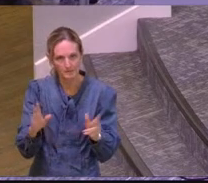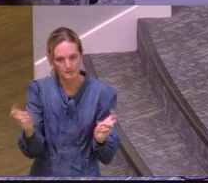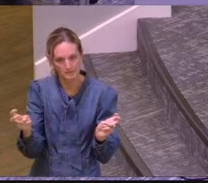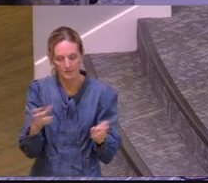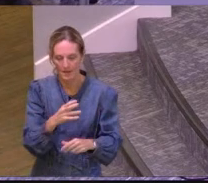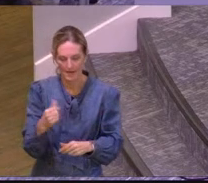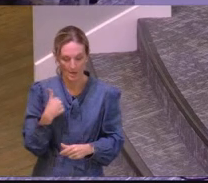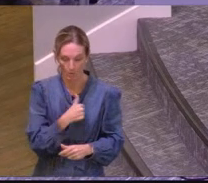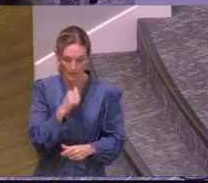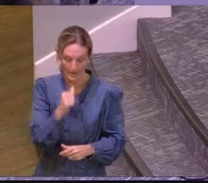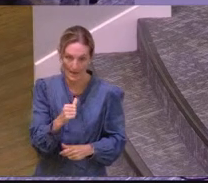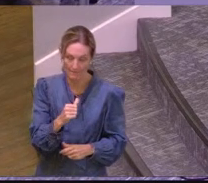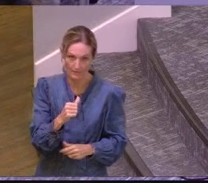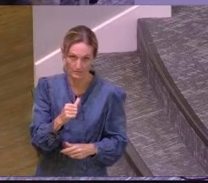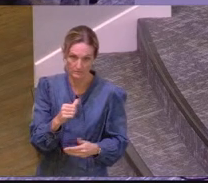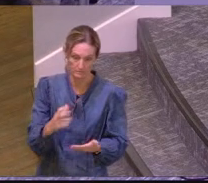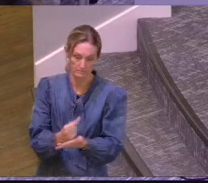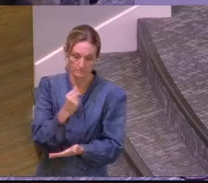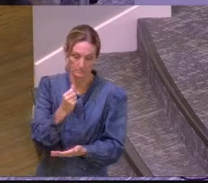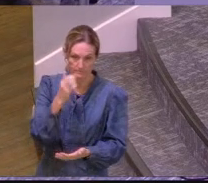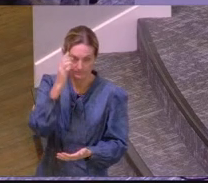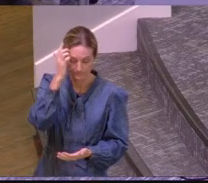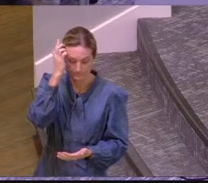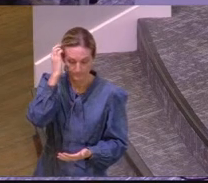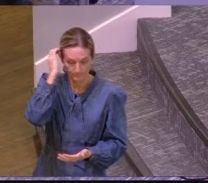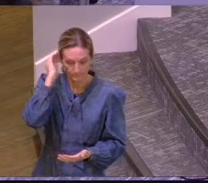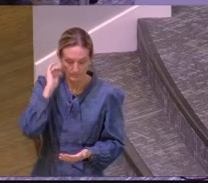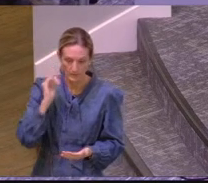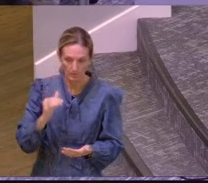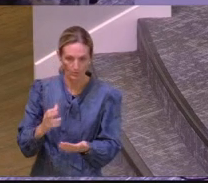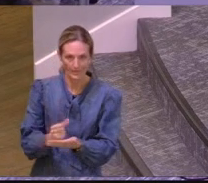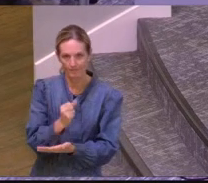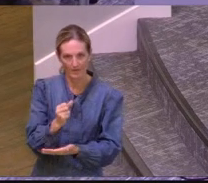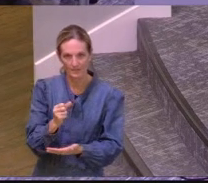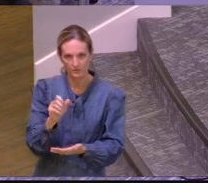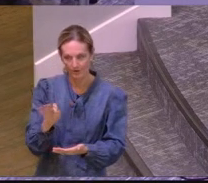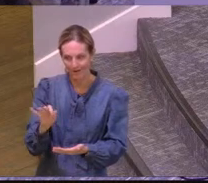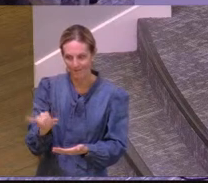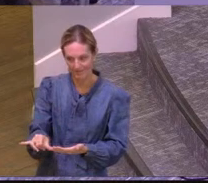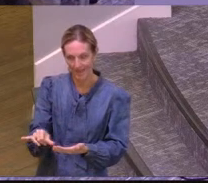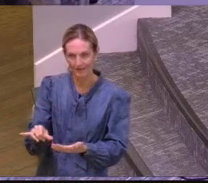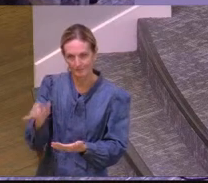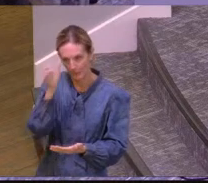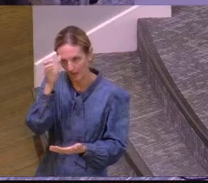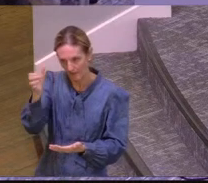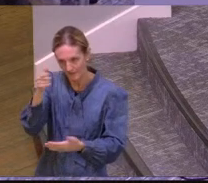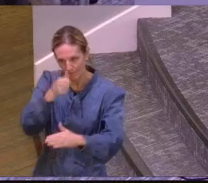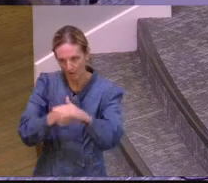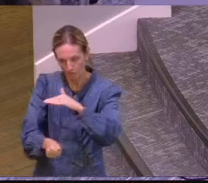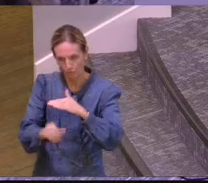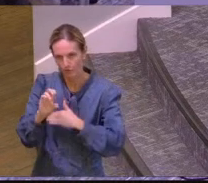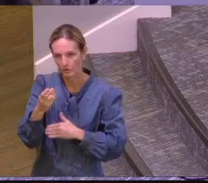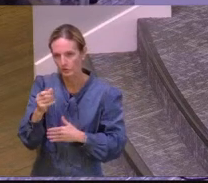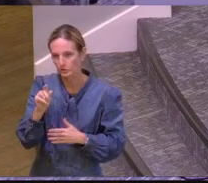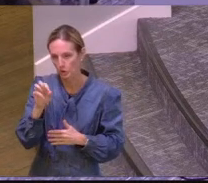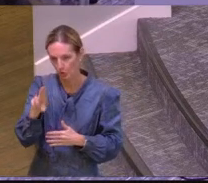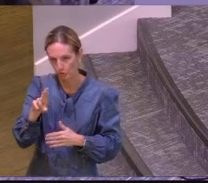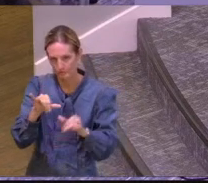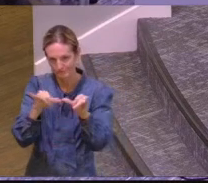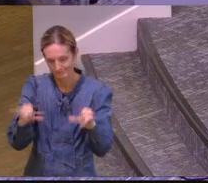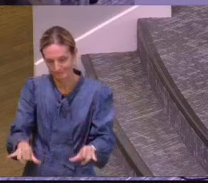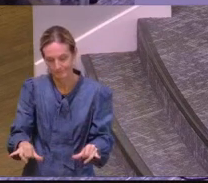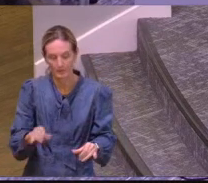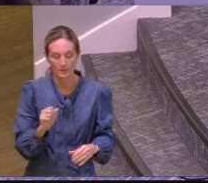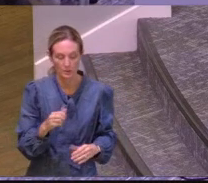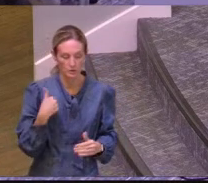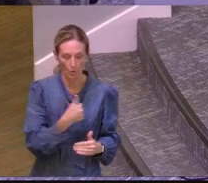utilized the charter system nearly to what we could have. We've confined ourselves to a